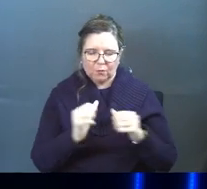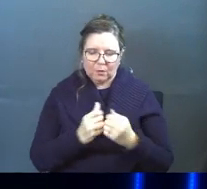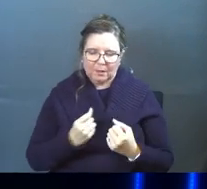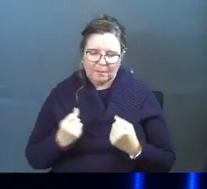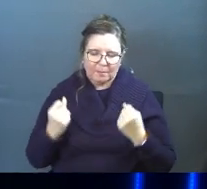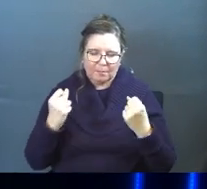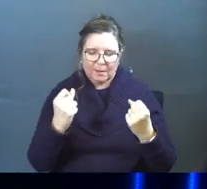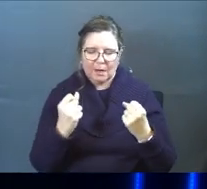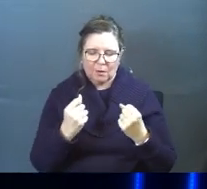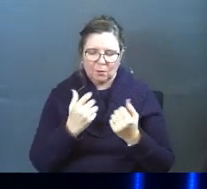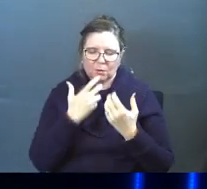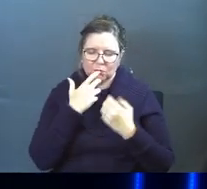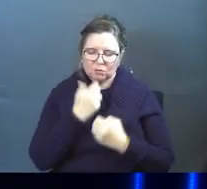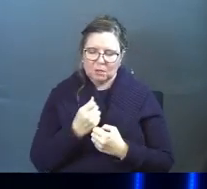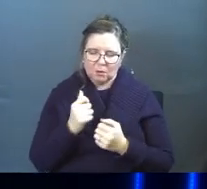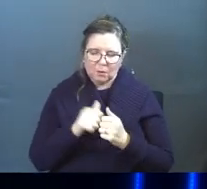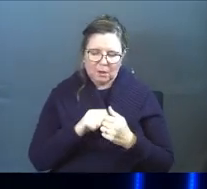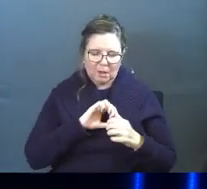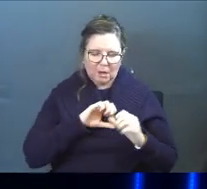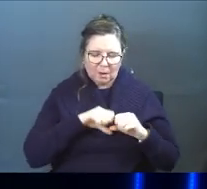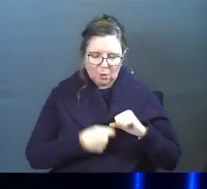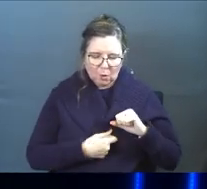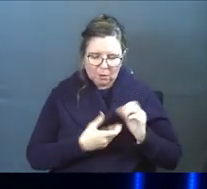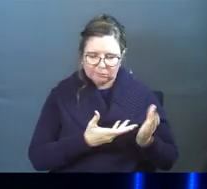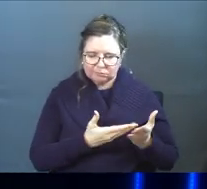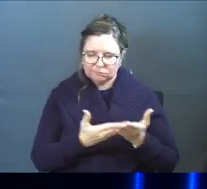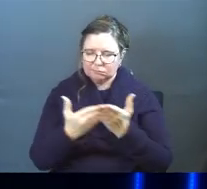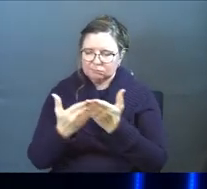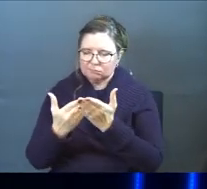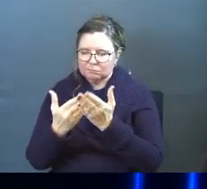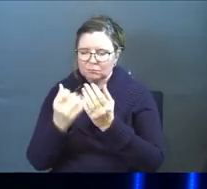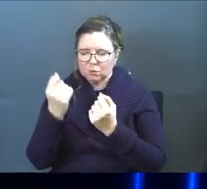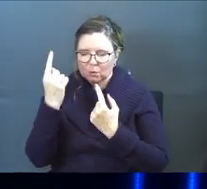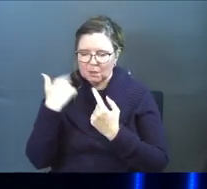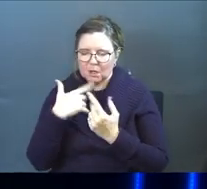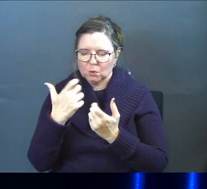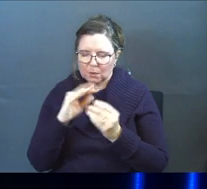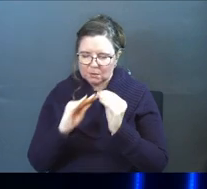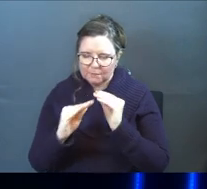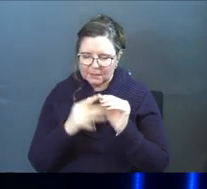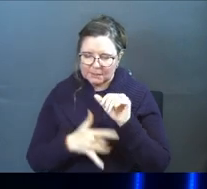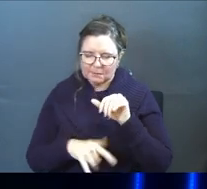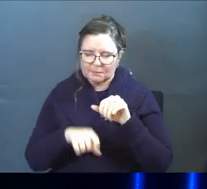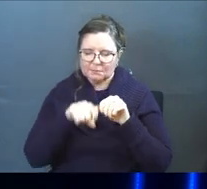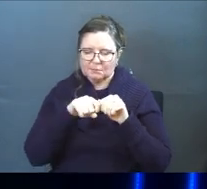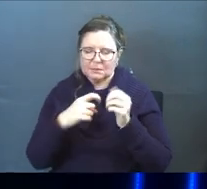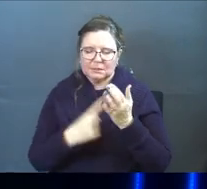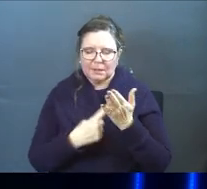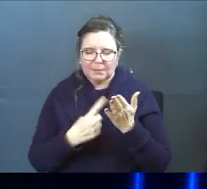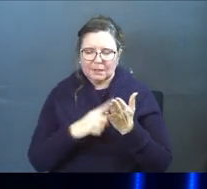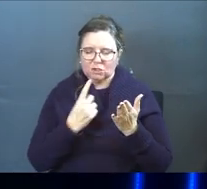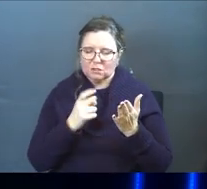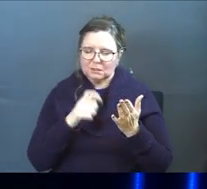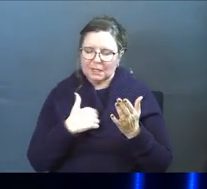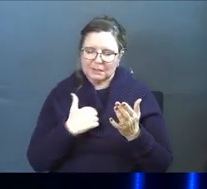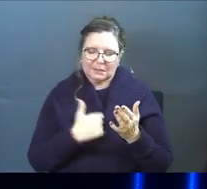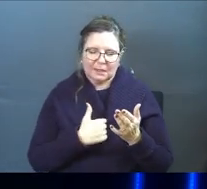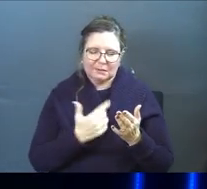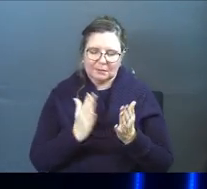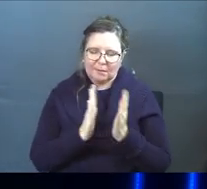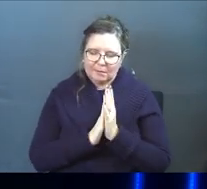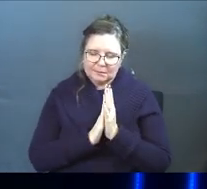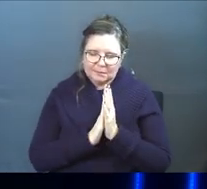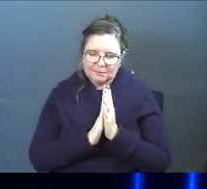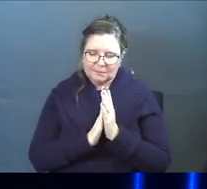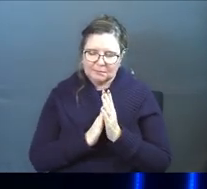we trust that when we come to you with our brokenness, that you hear us and you want to mend us. Sometimes it just takes us